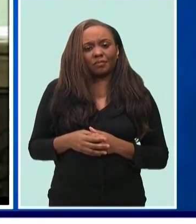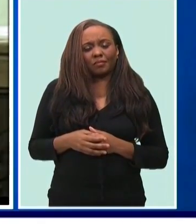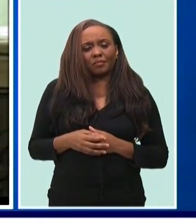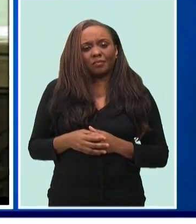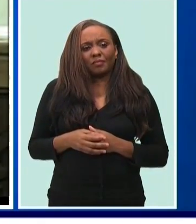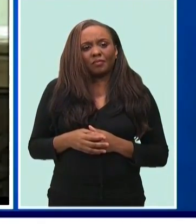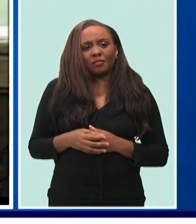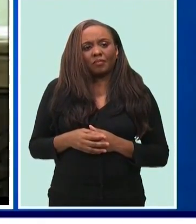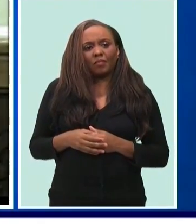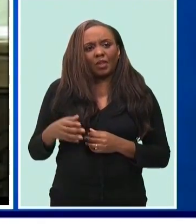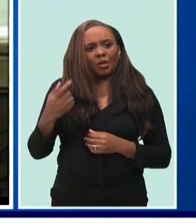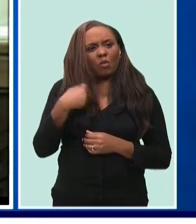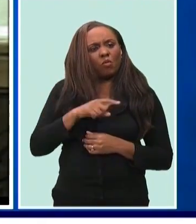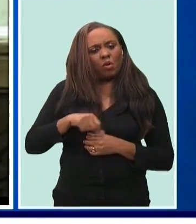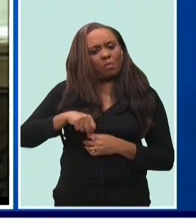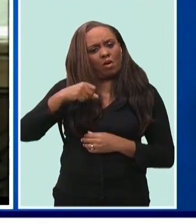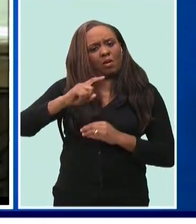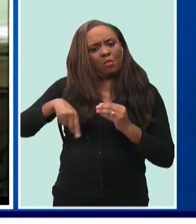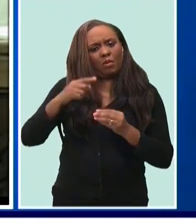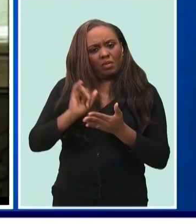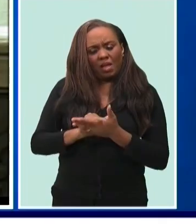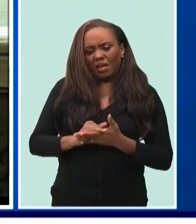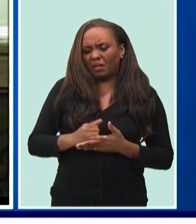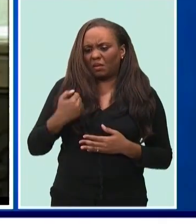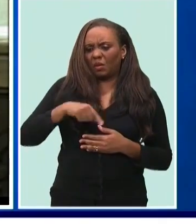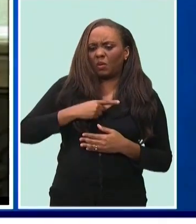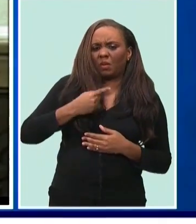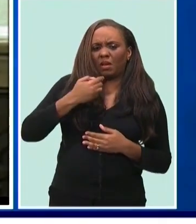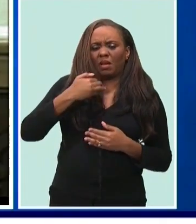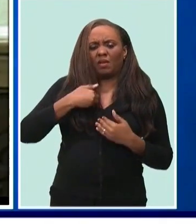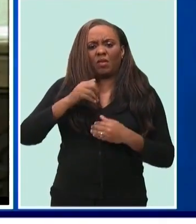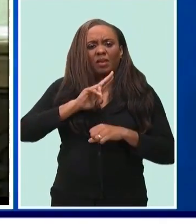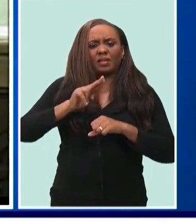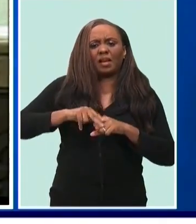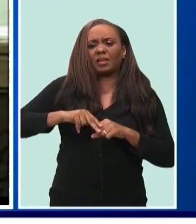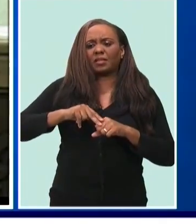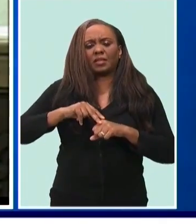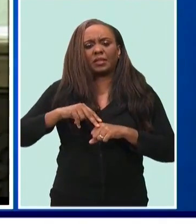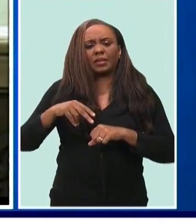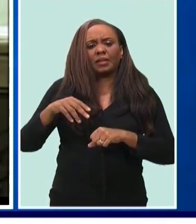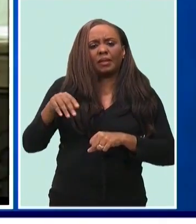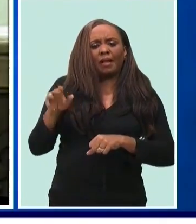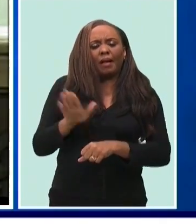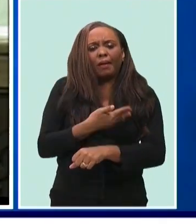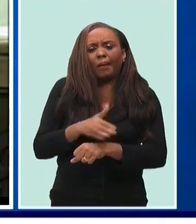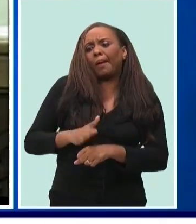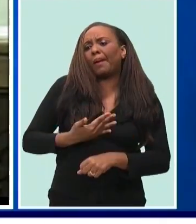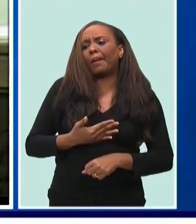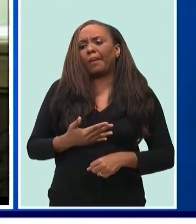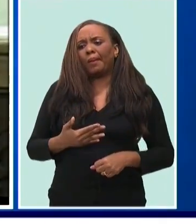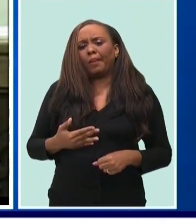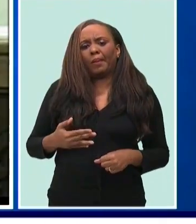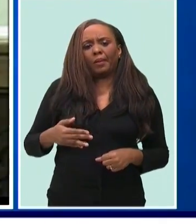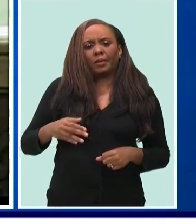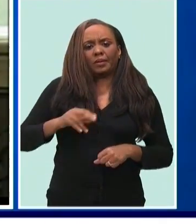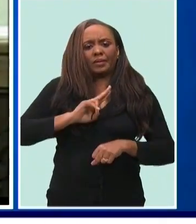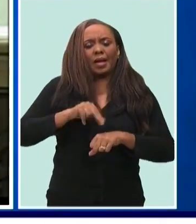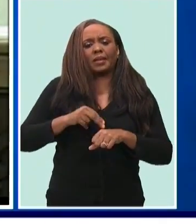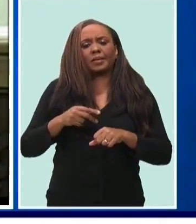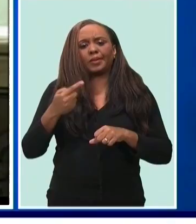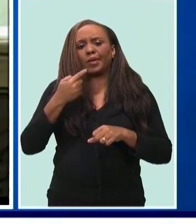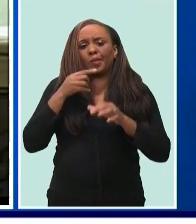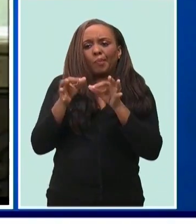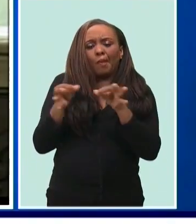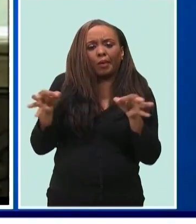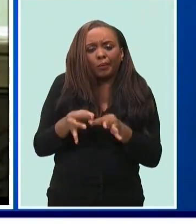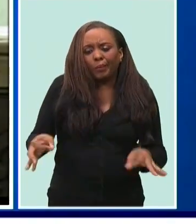from our national anthem and the motto and the pledge, those were the things that made Barbados stand out,